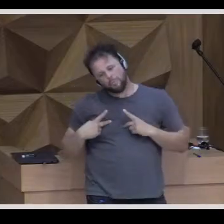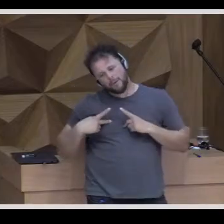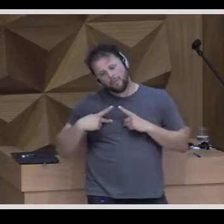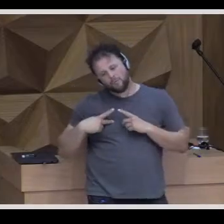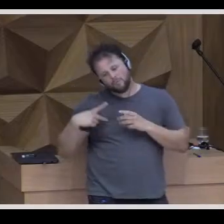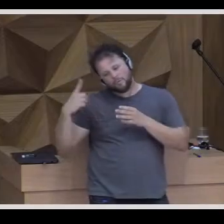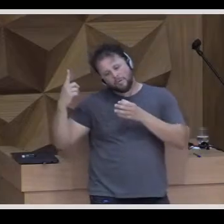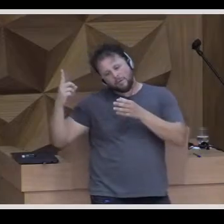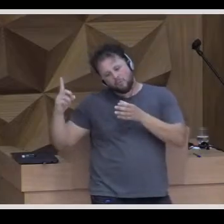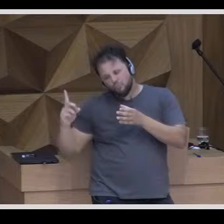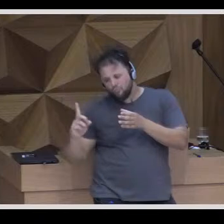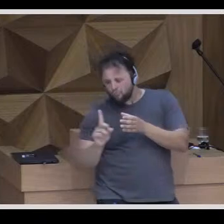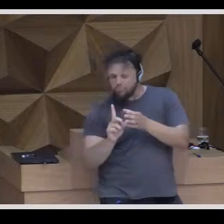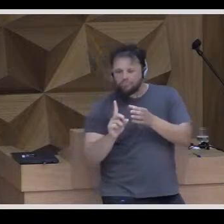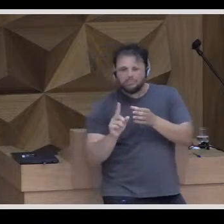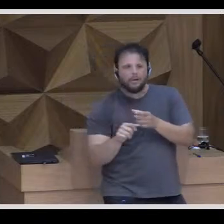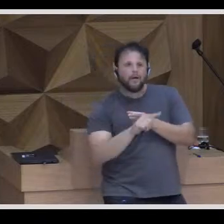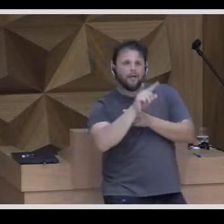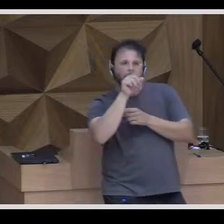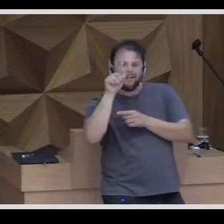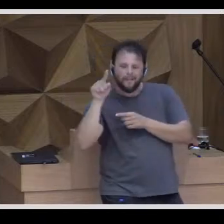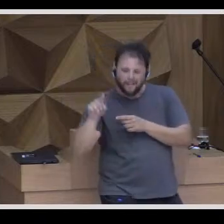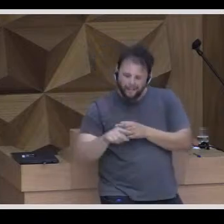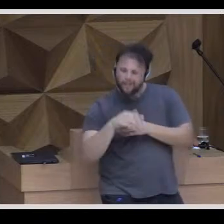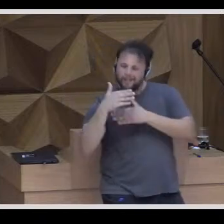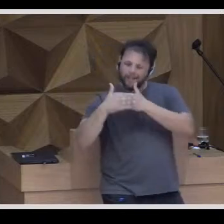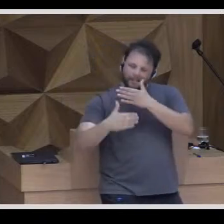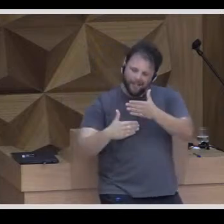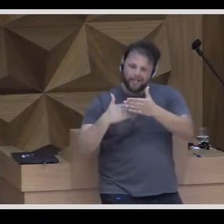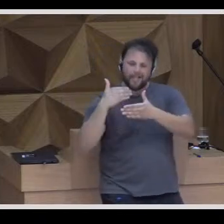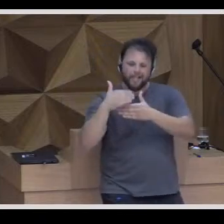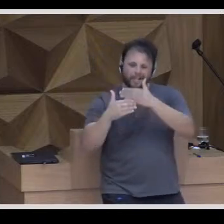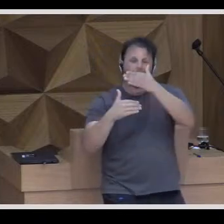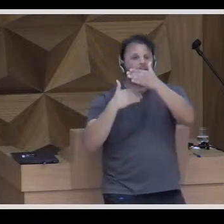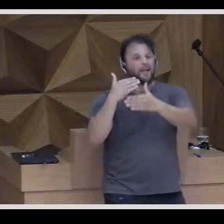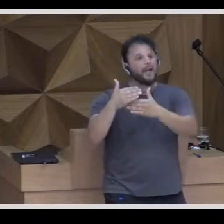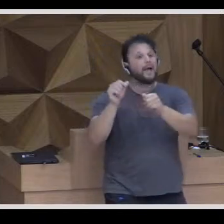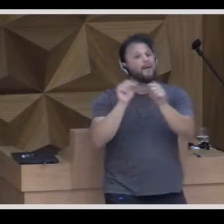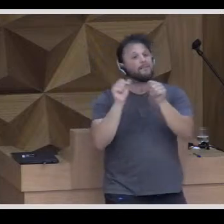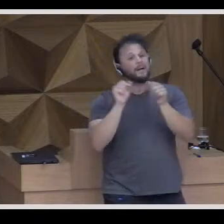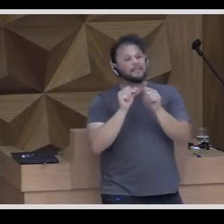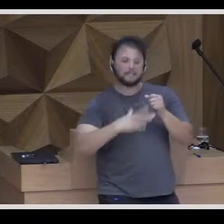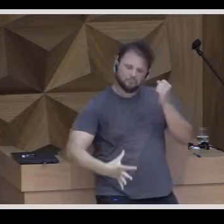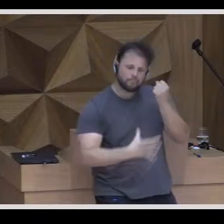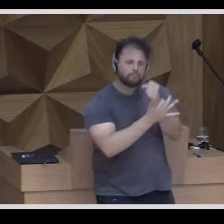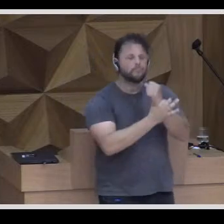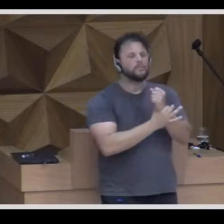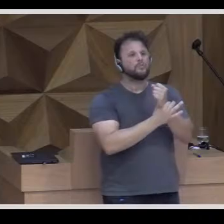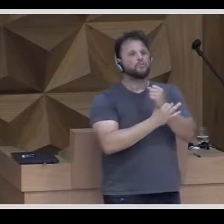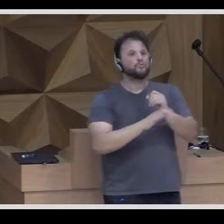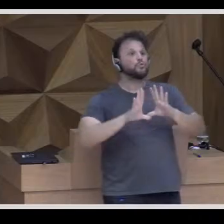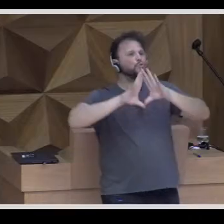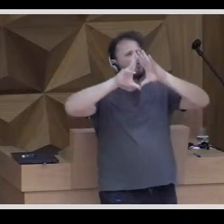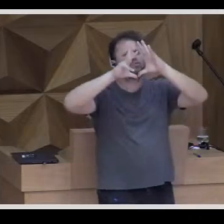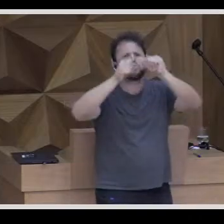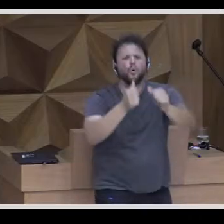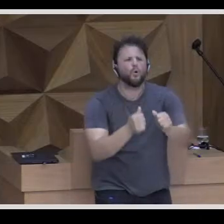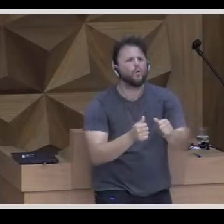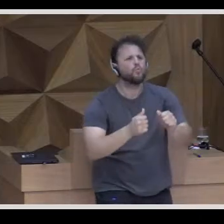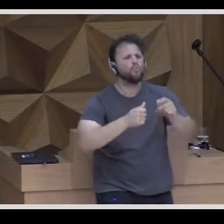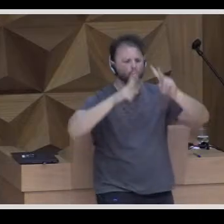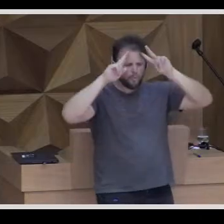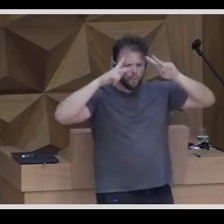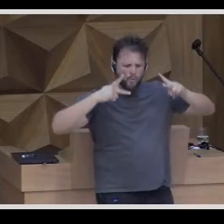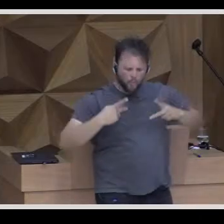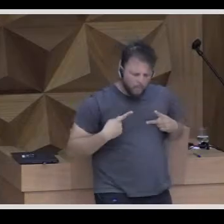all humans, which means everybody in every part of our society, in every part of the loop,